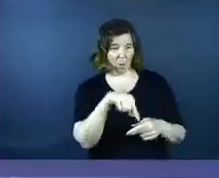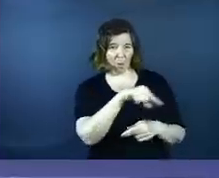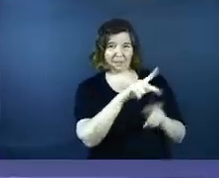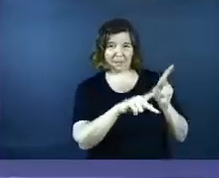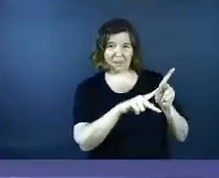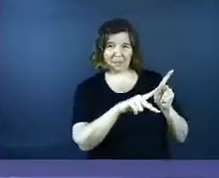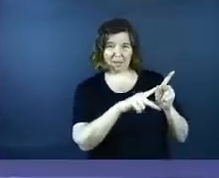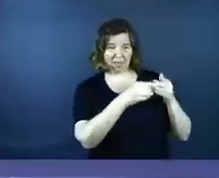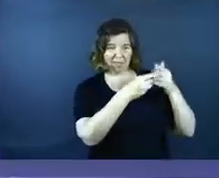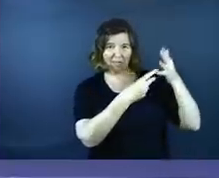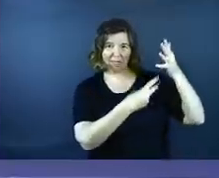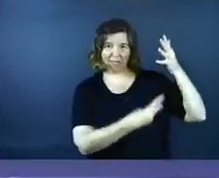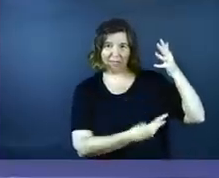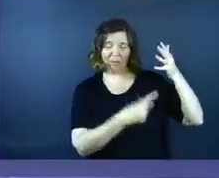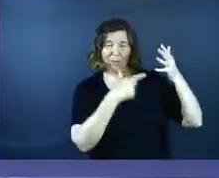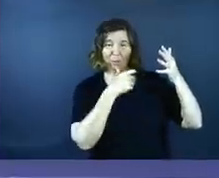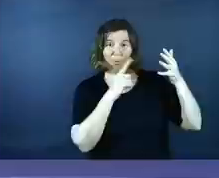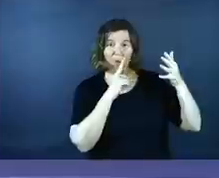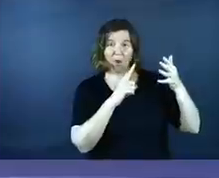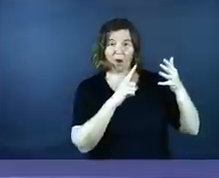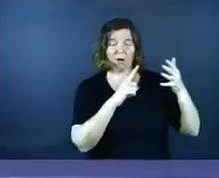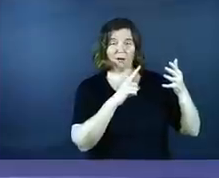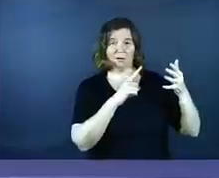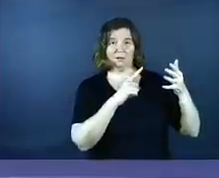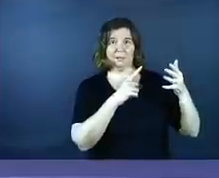people who are so